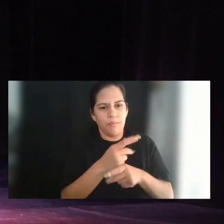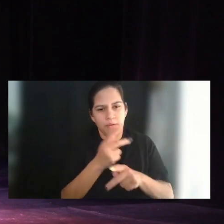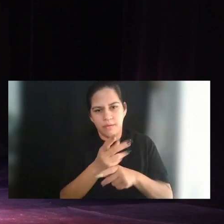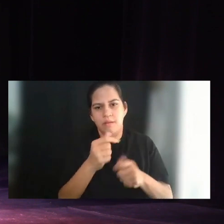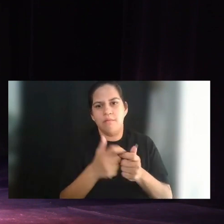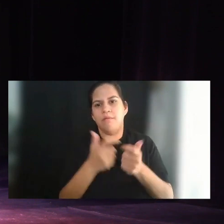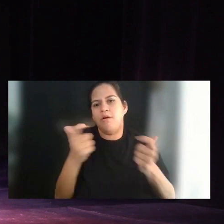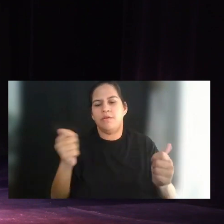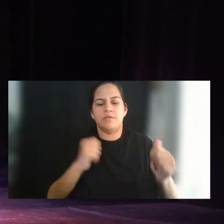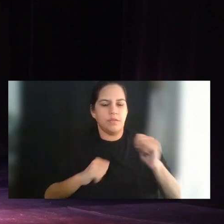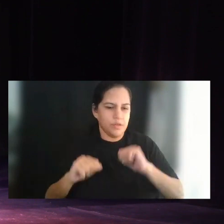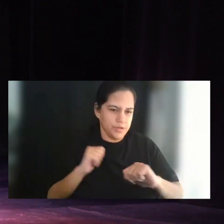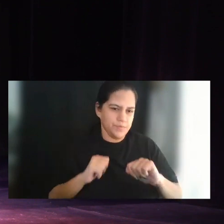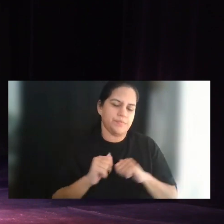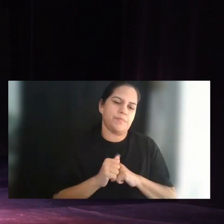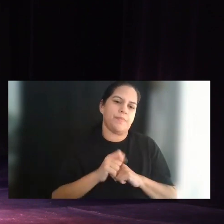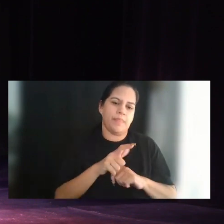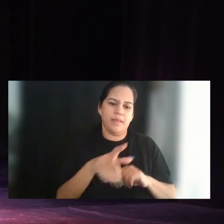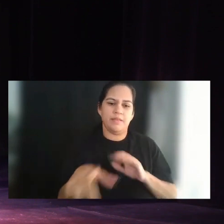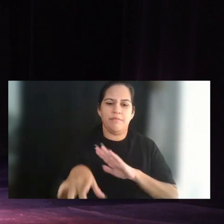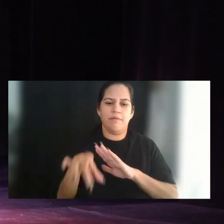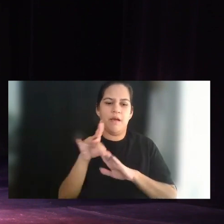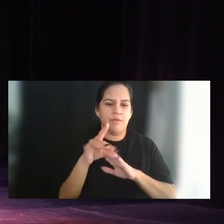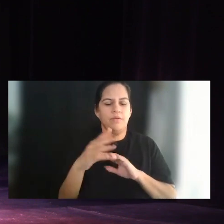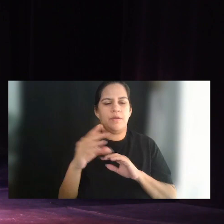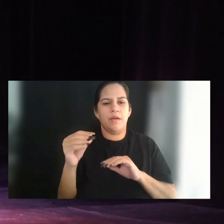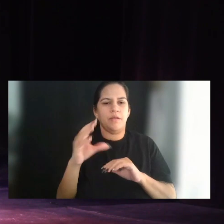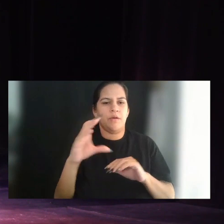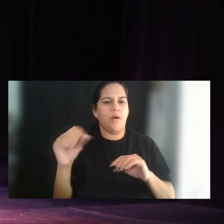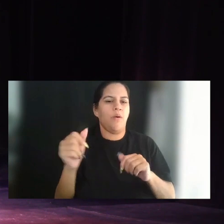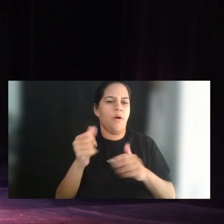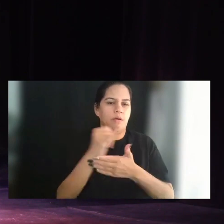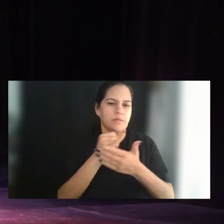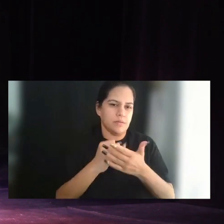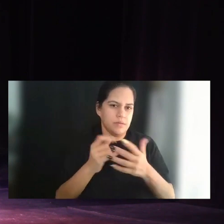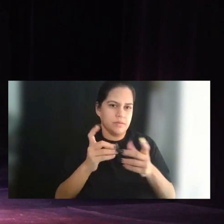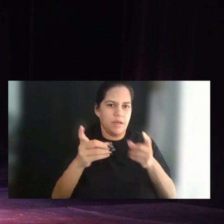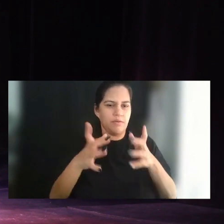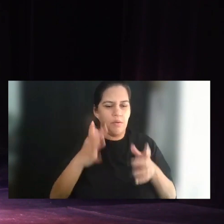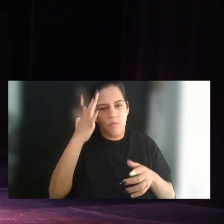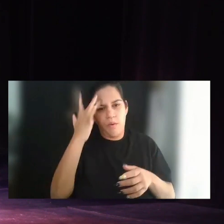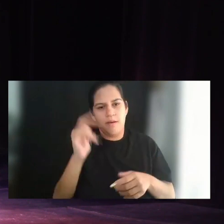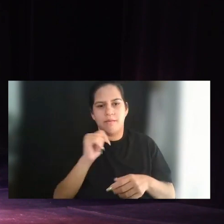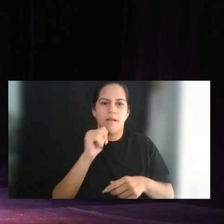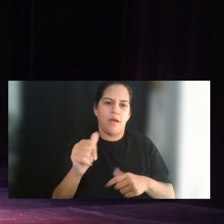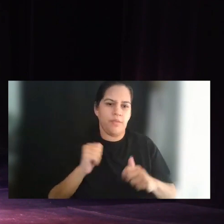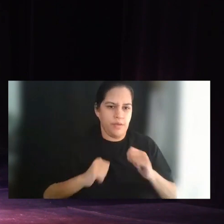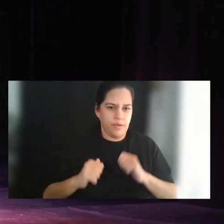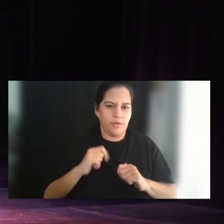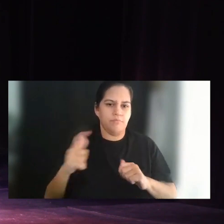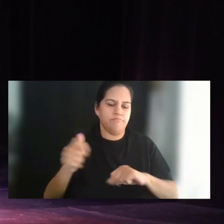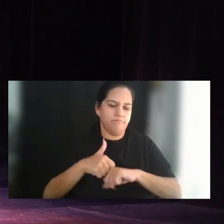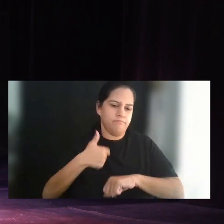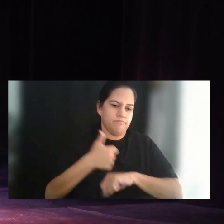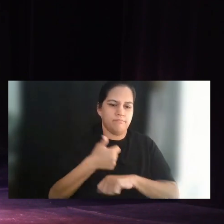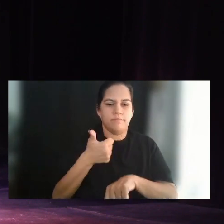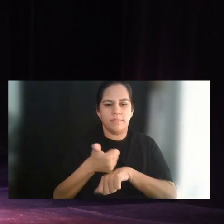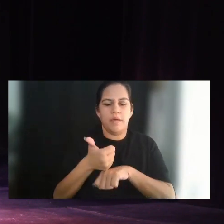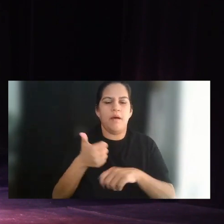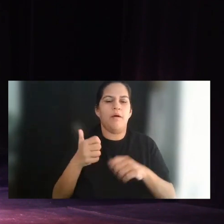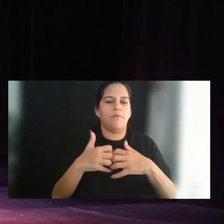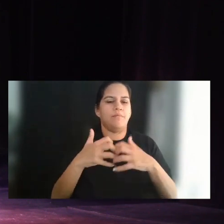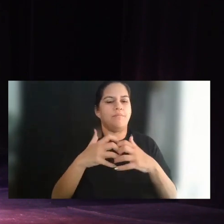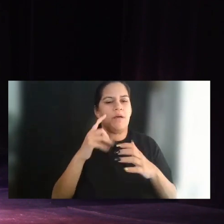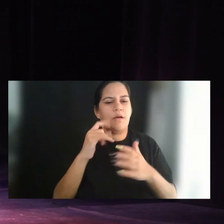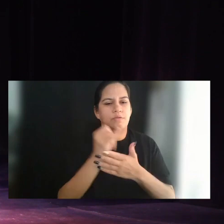the founder and core artistic director of Why Not Theater, Ravi has established himself as an artistic leader for his inventive